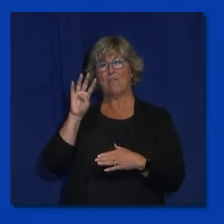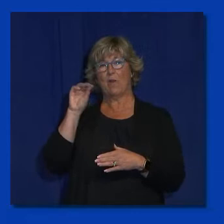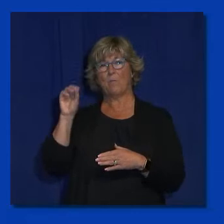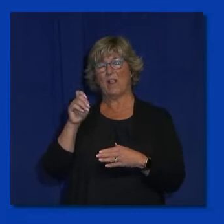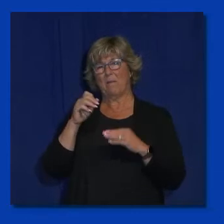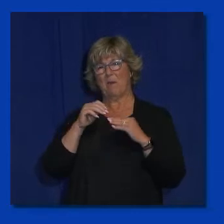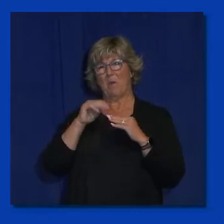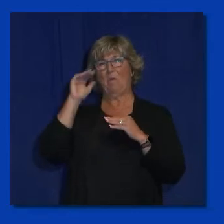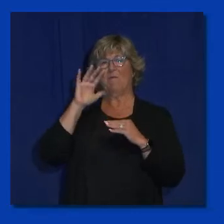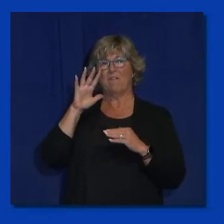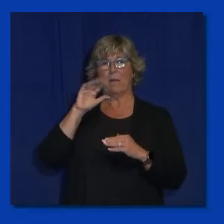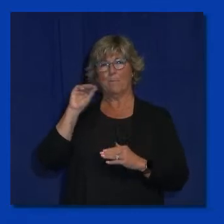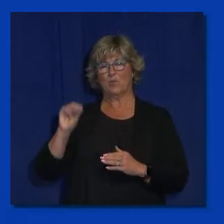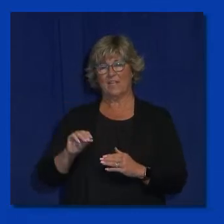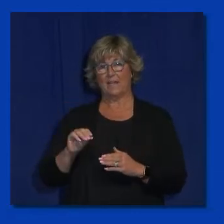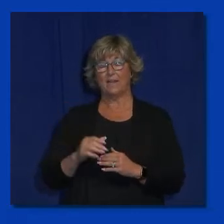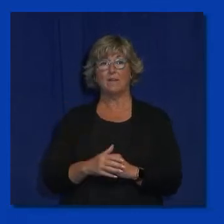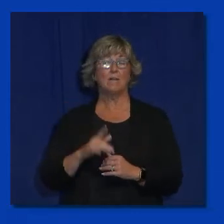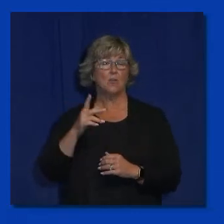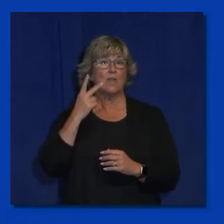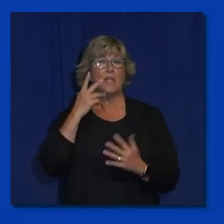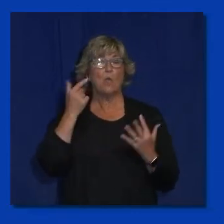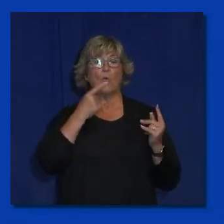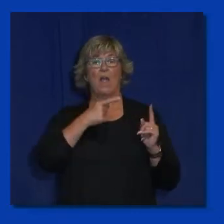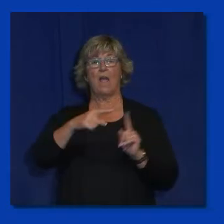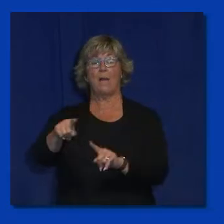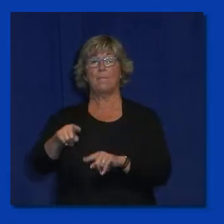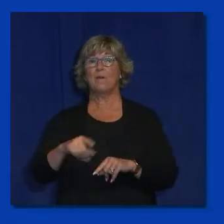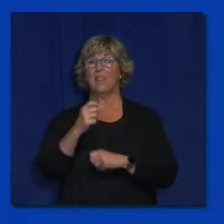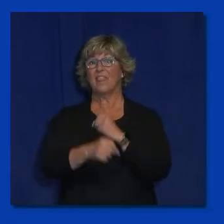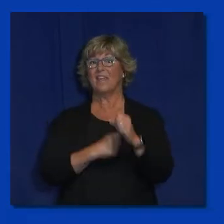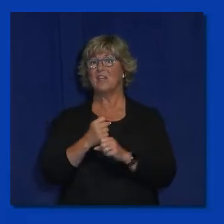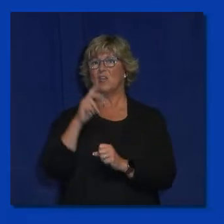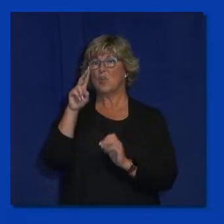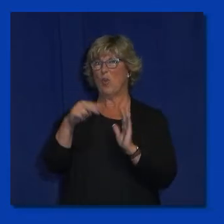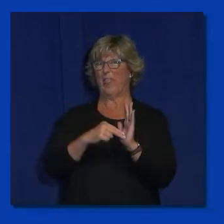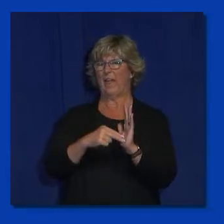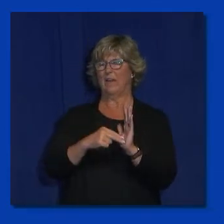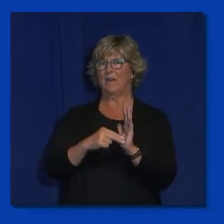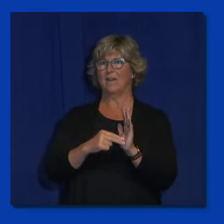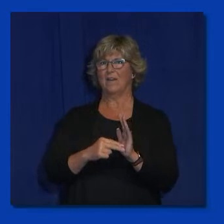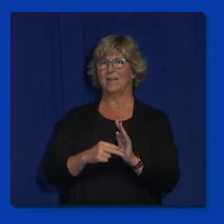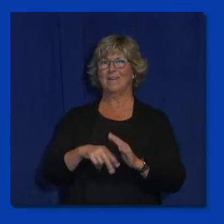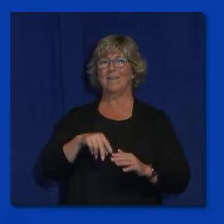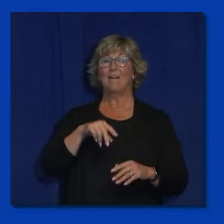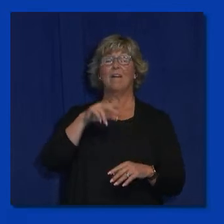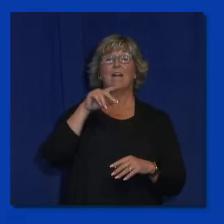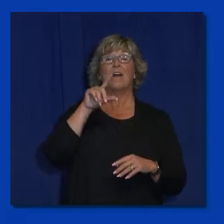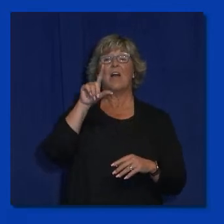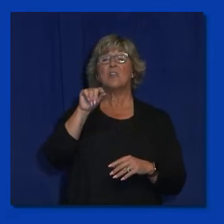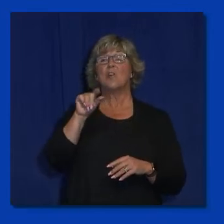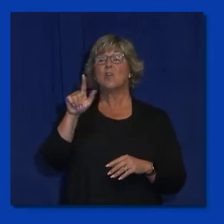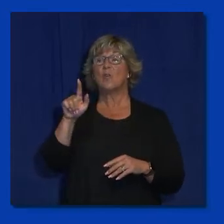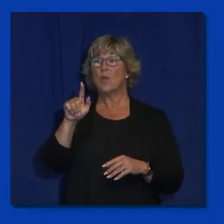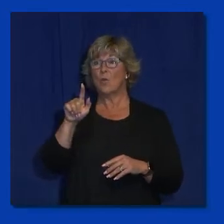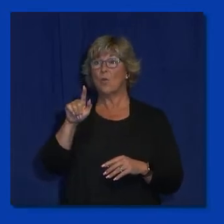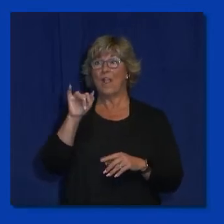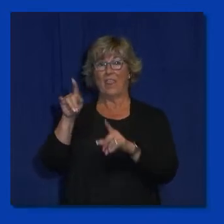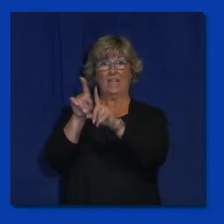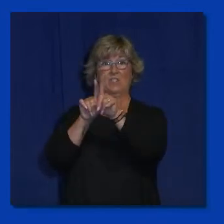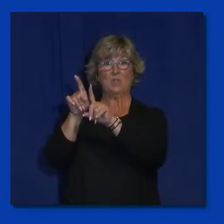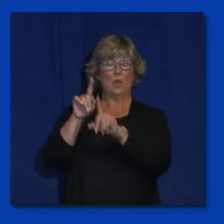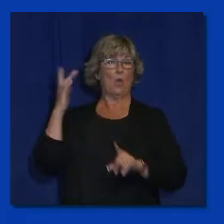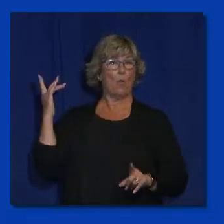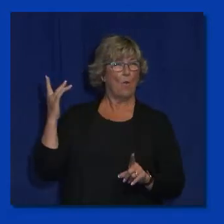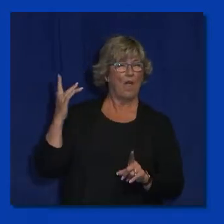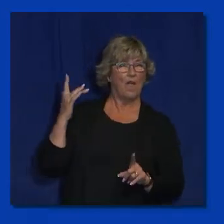over 5%. You can see what happened in 2000. 2021, that's an asterisk for one reason.